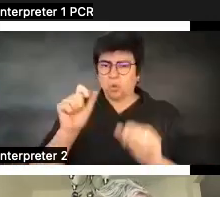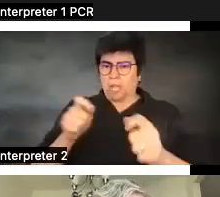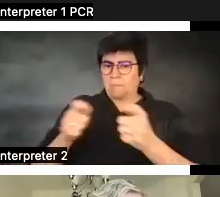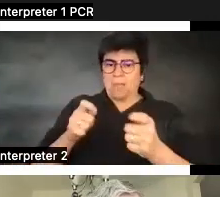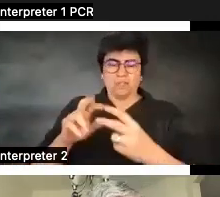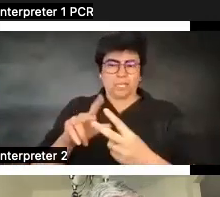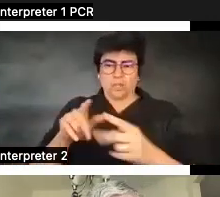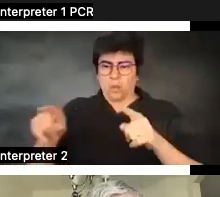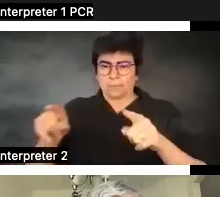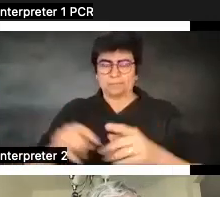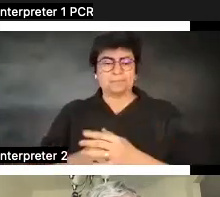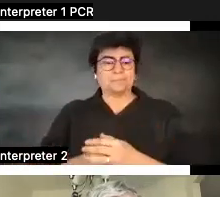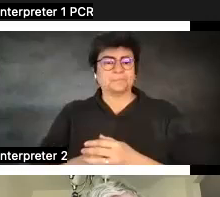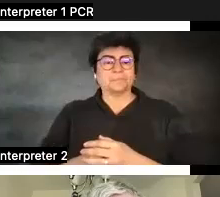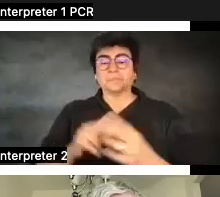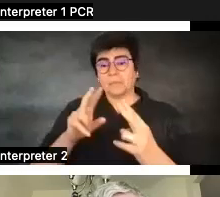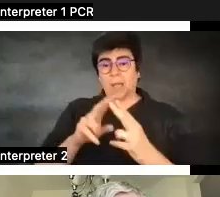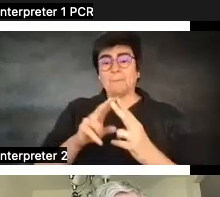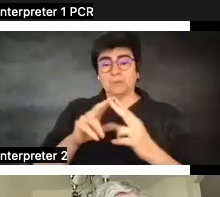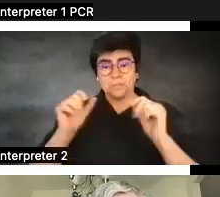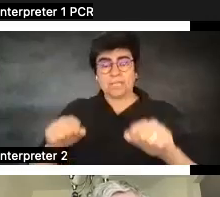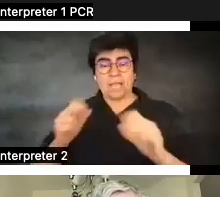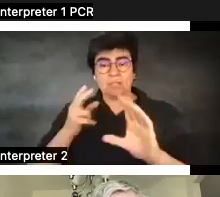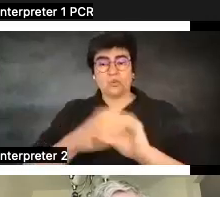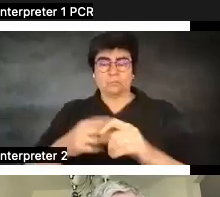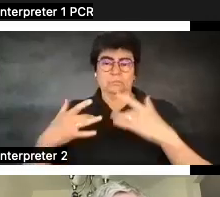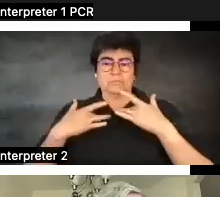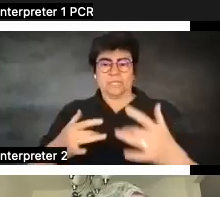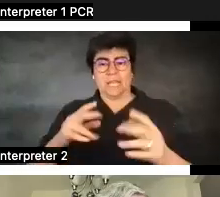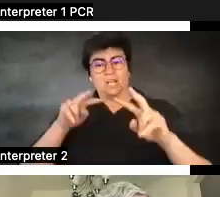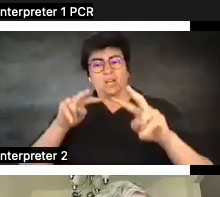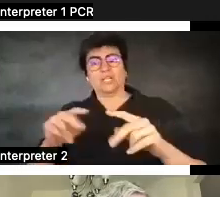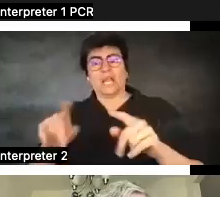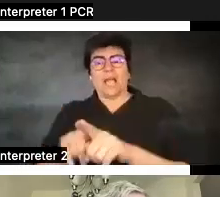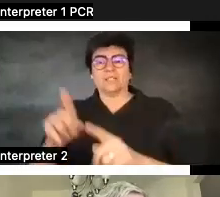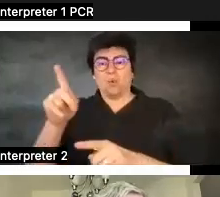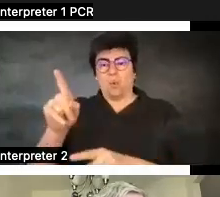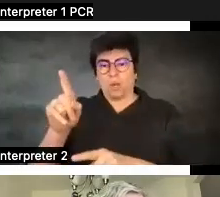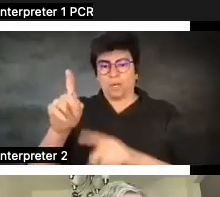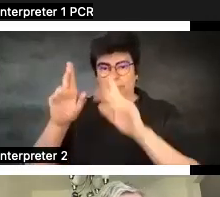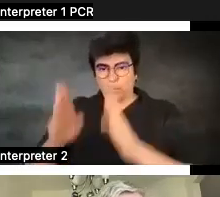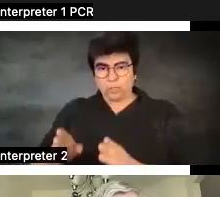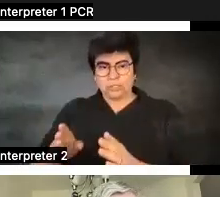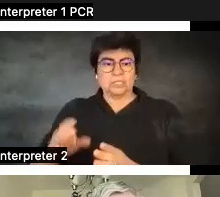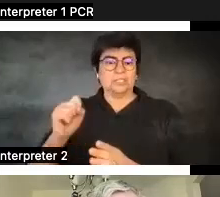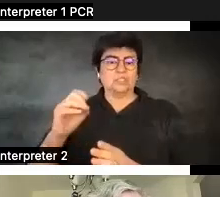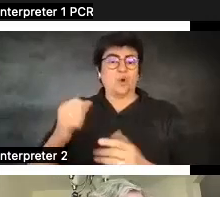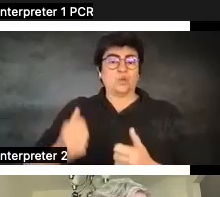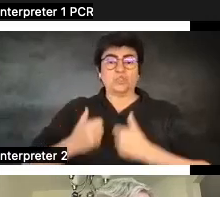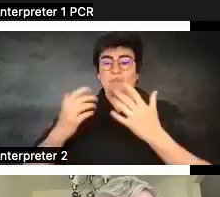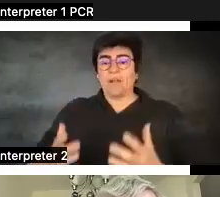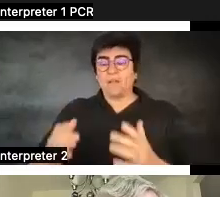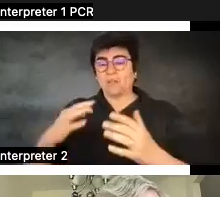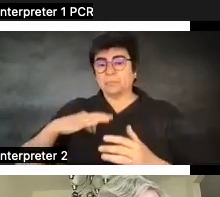way. Couples can join, and they're usually treated as one individual, so survivors' benefits